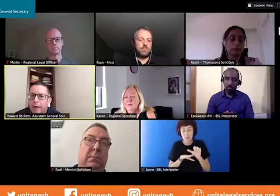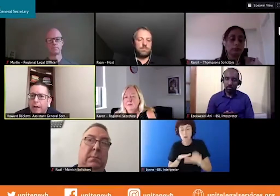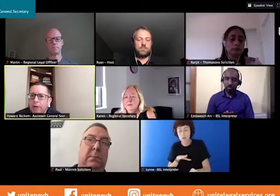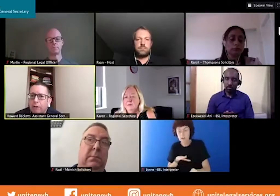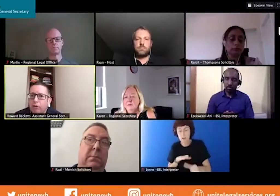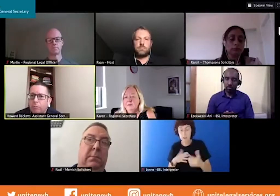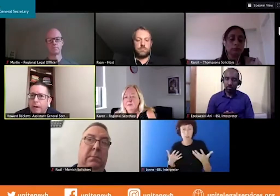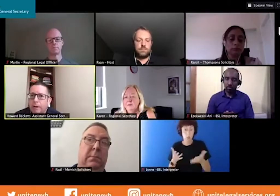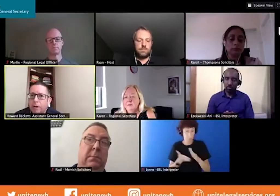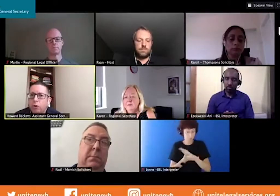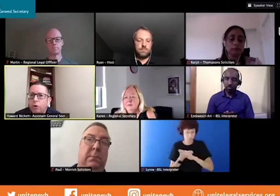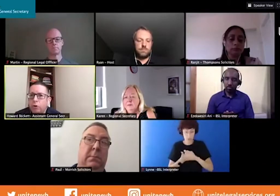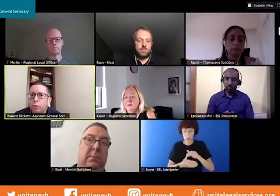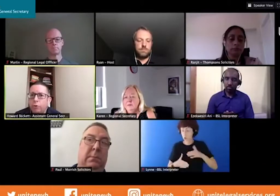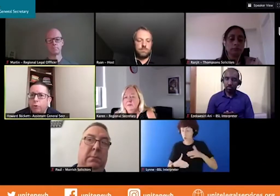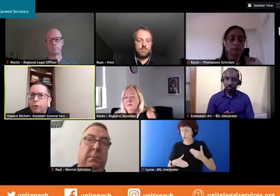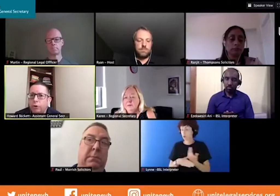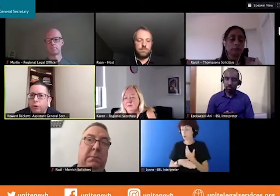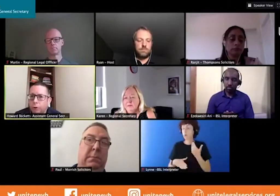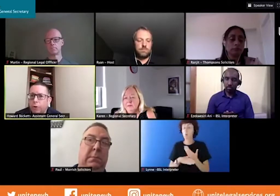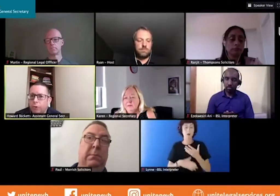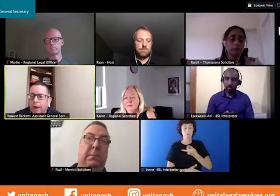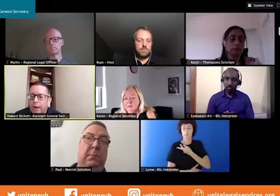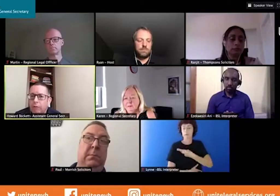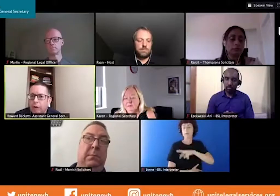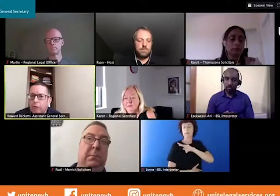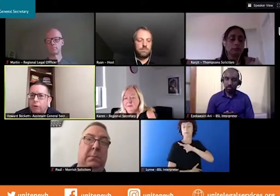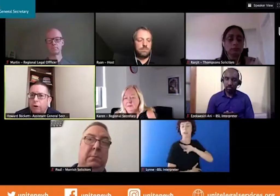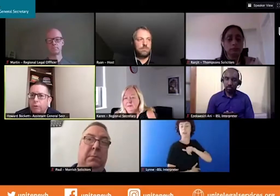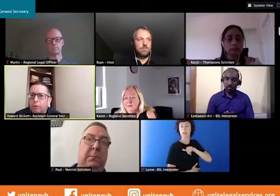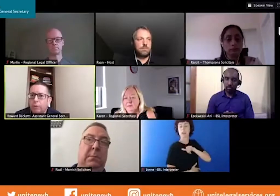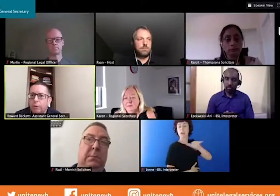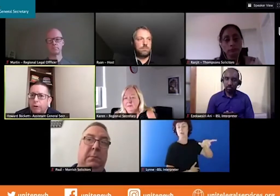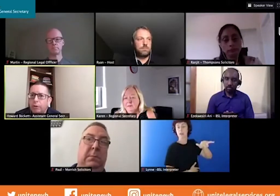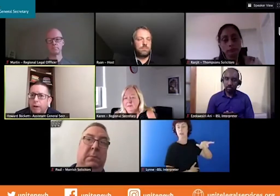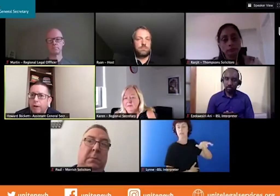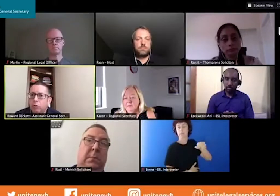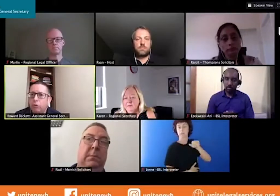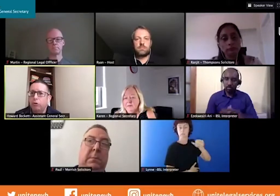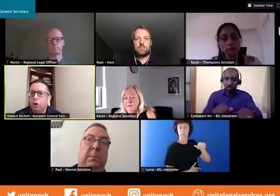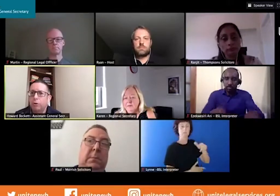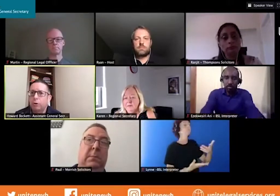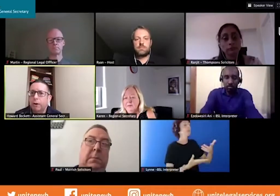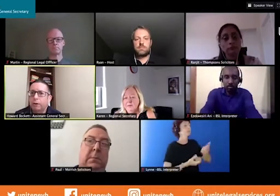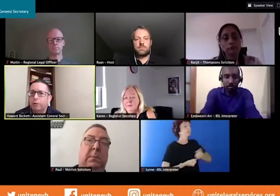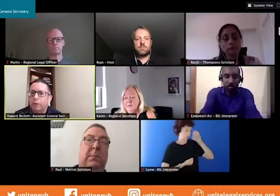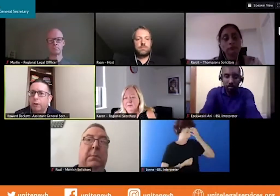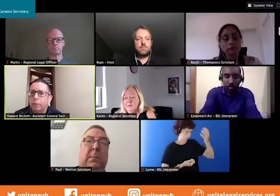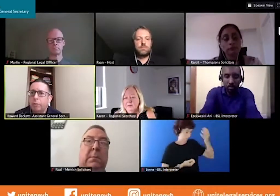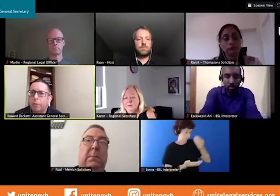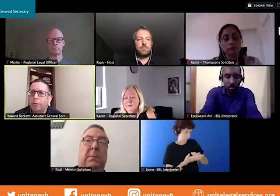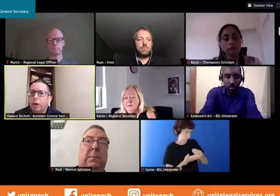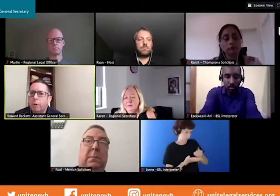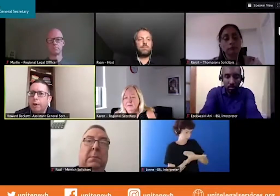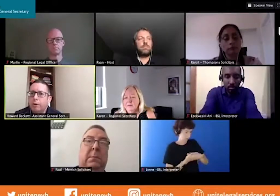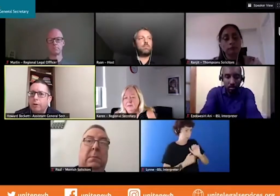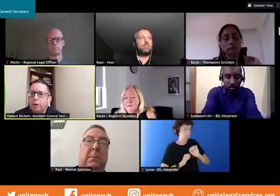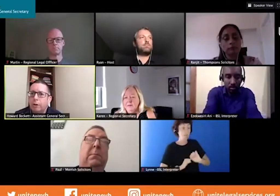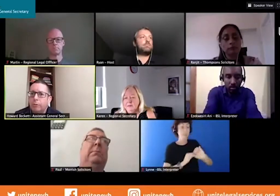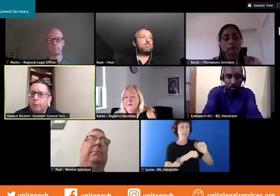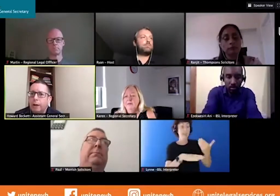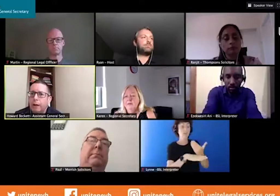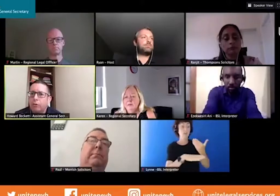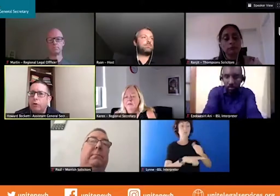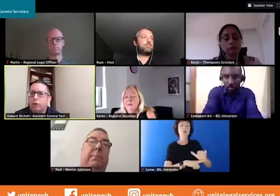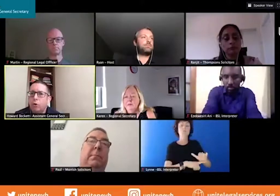you know that because the IAG took the government's money in Spain, your job is protected for 6 months whenever the scheme comes to an end. You've got no